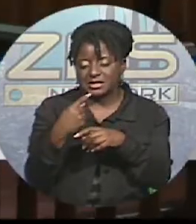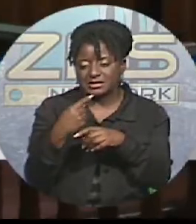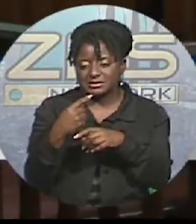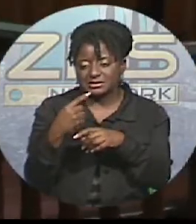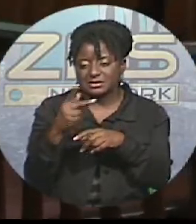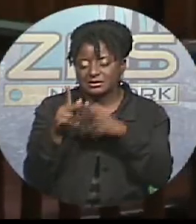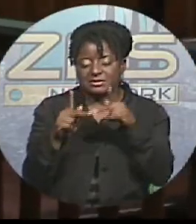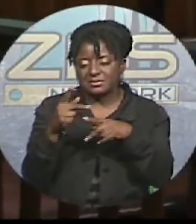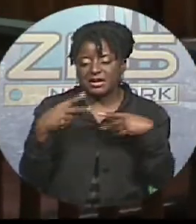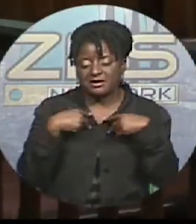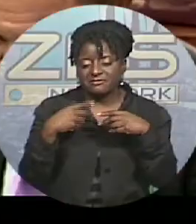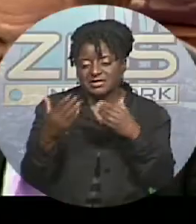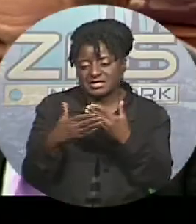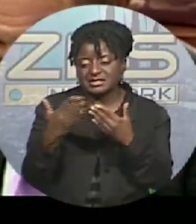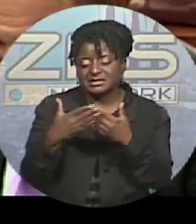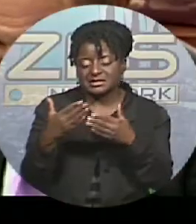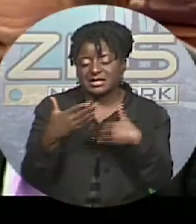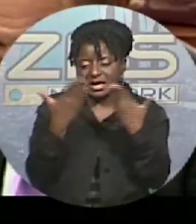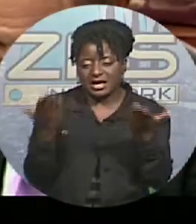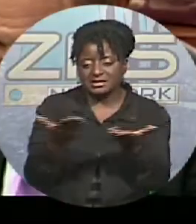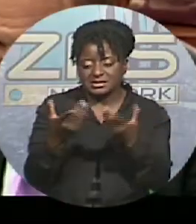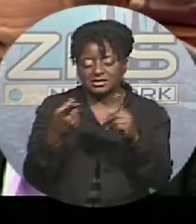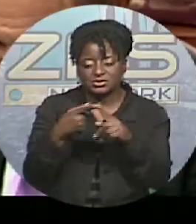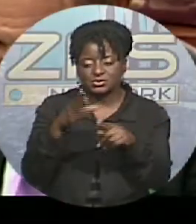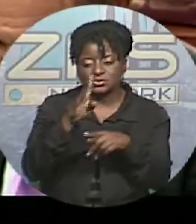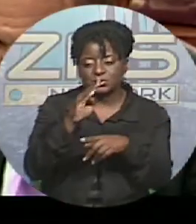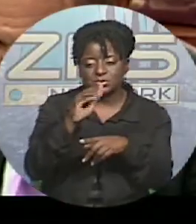heightens repeat offenses. We have